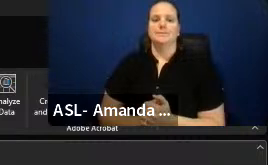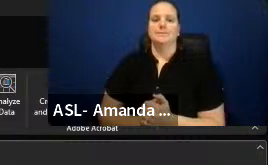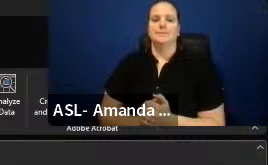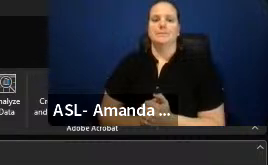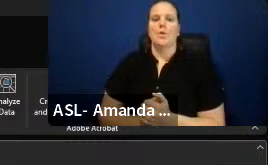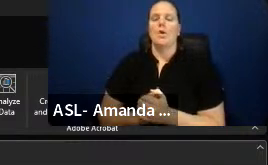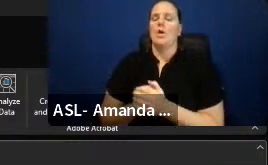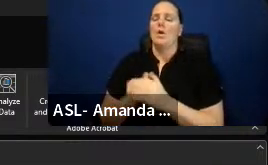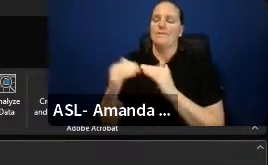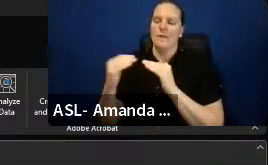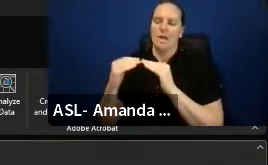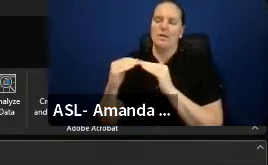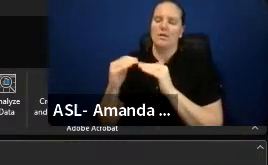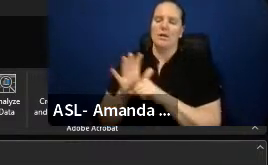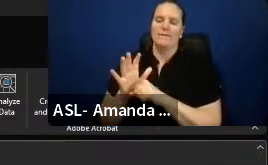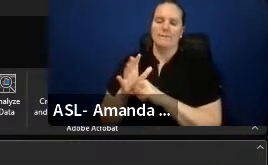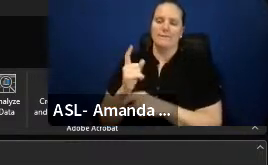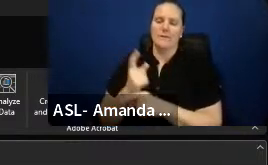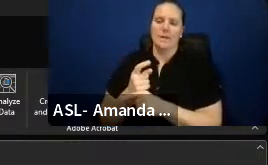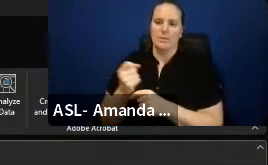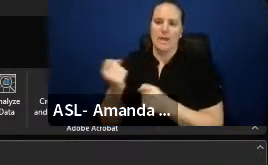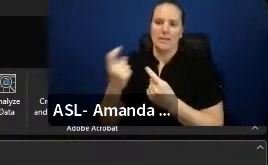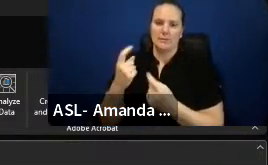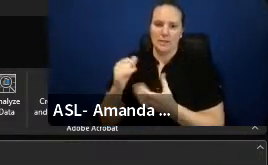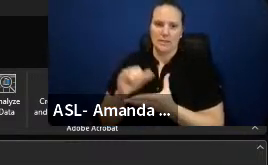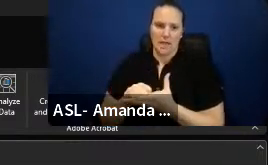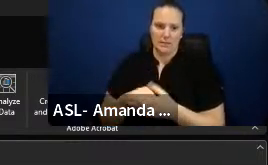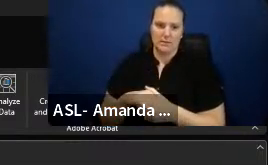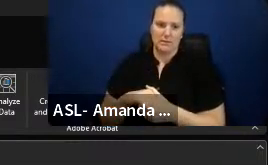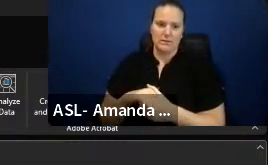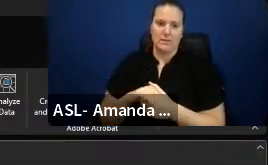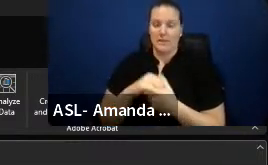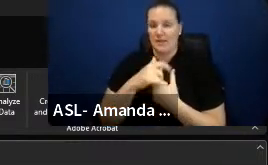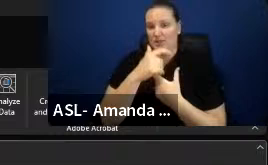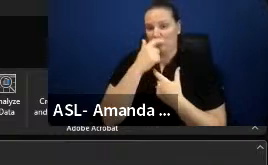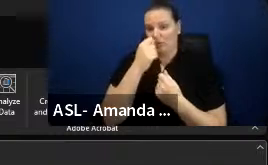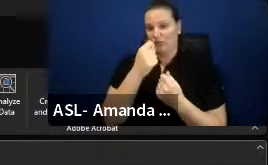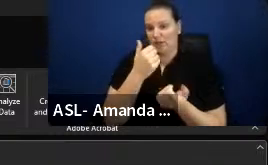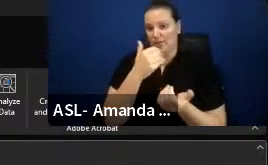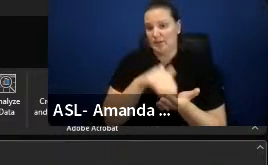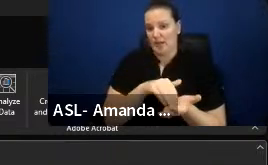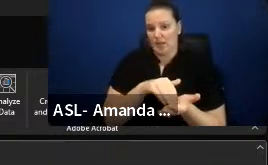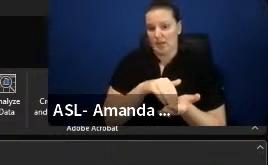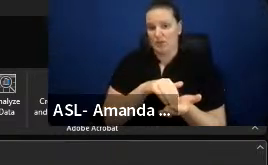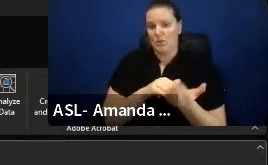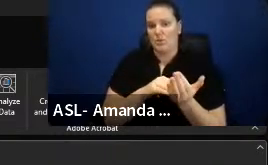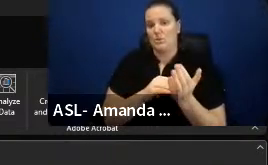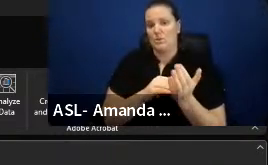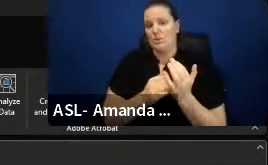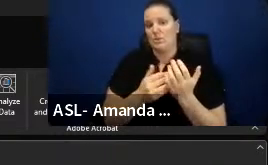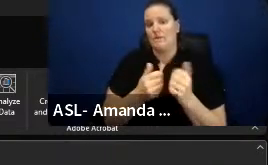questions and, you know, and in the interest of, again, avoiding further harm.